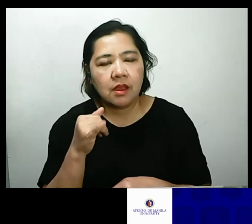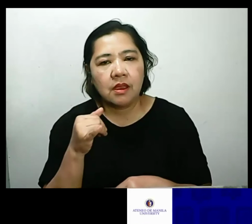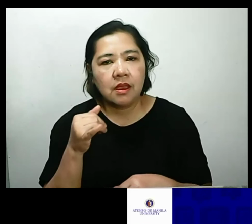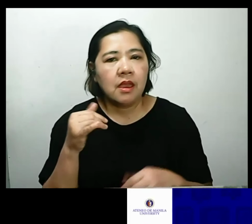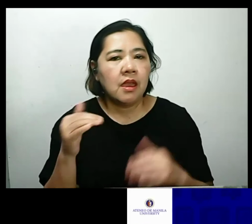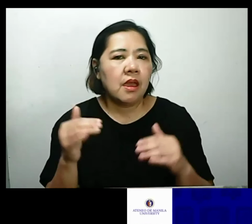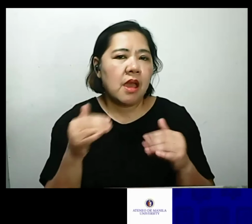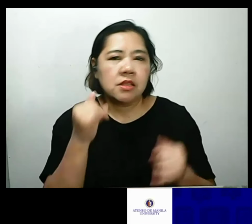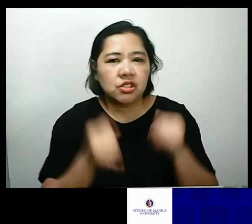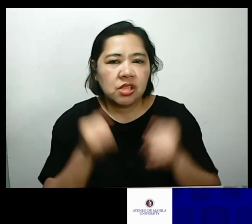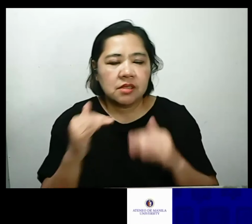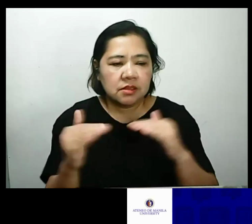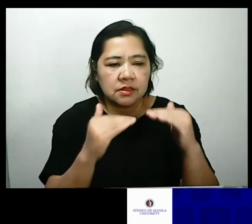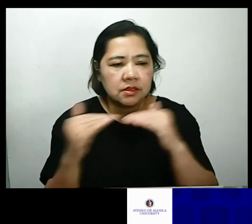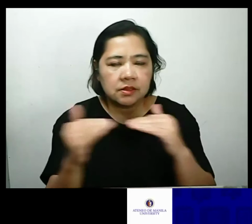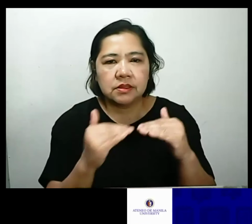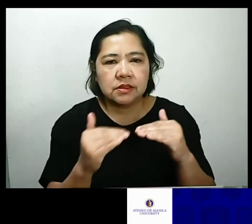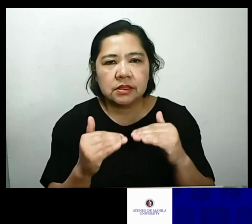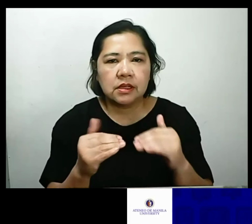a just aspect into it.